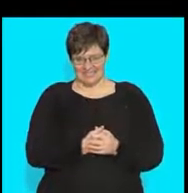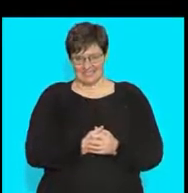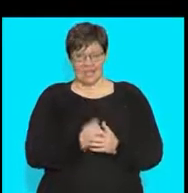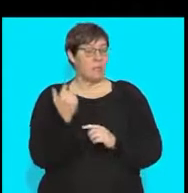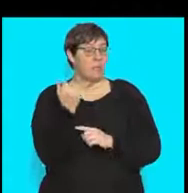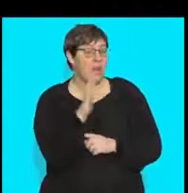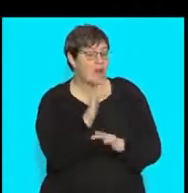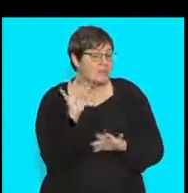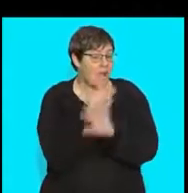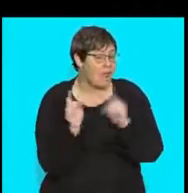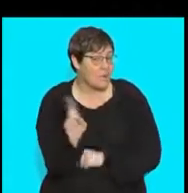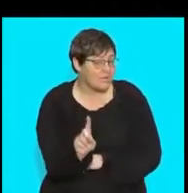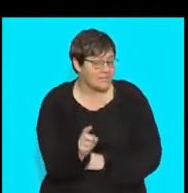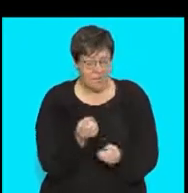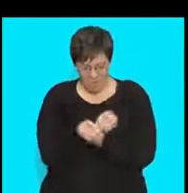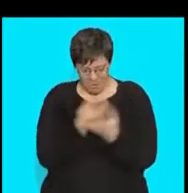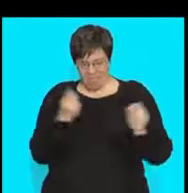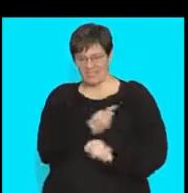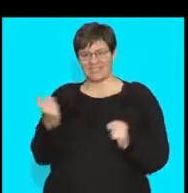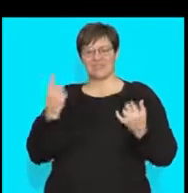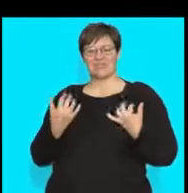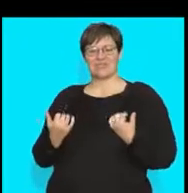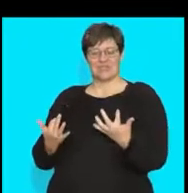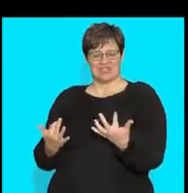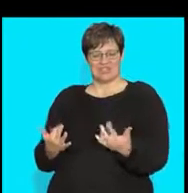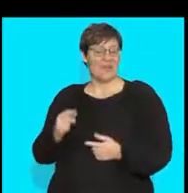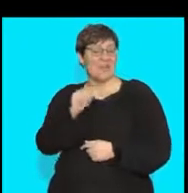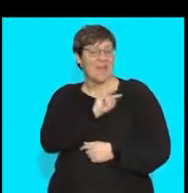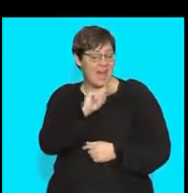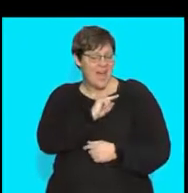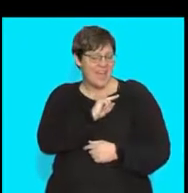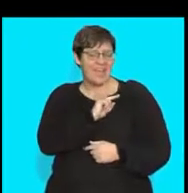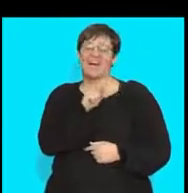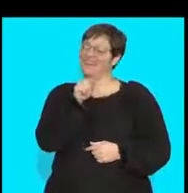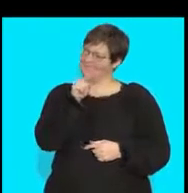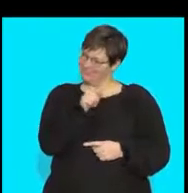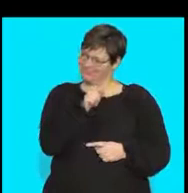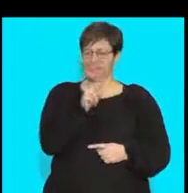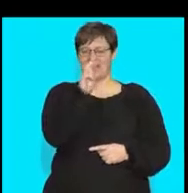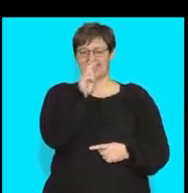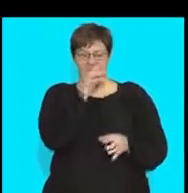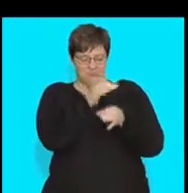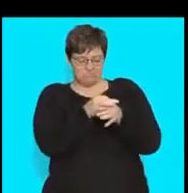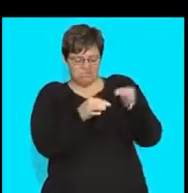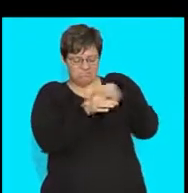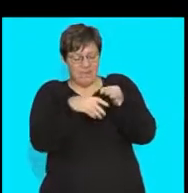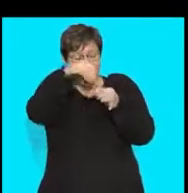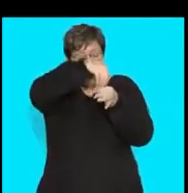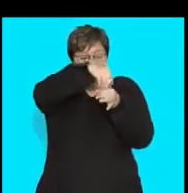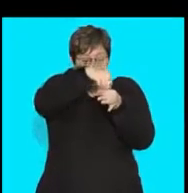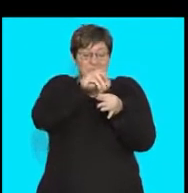What color are plants? Most of them are green, and the reason why, this is what we see, this is